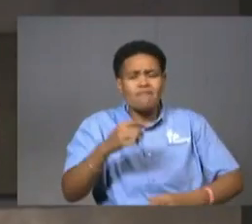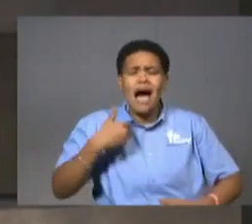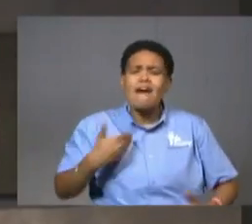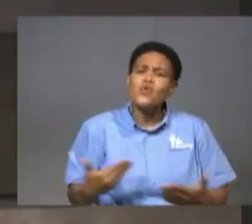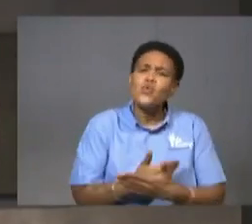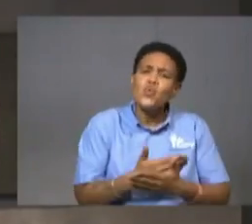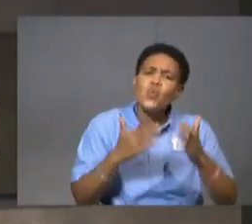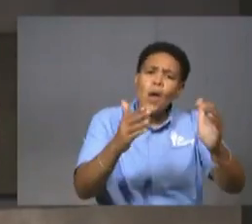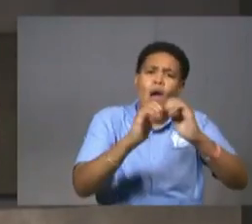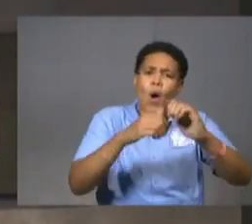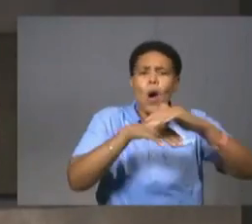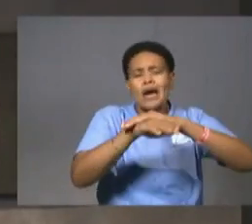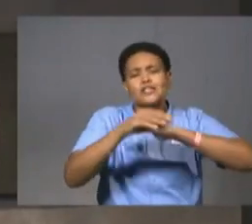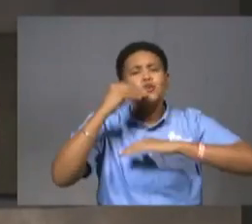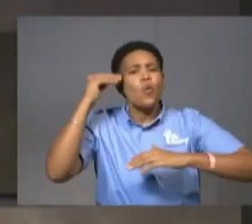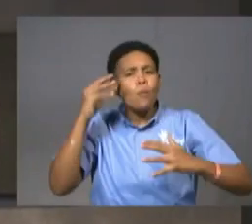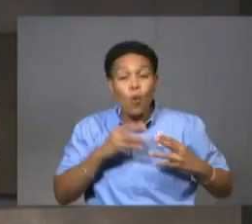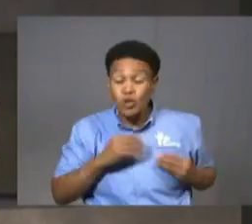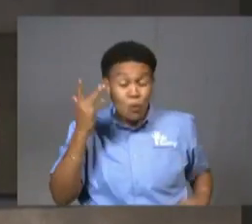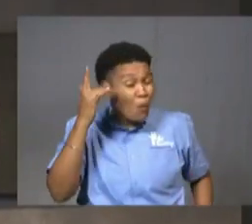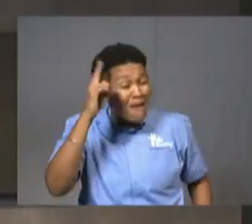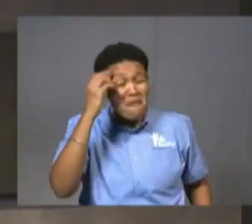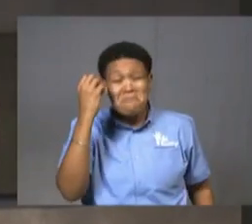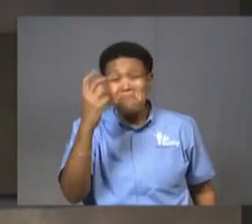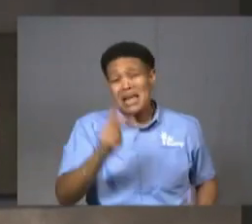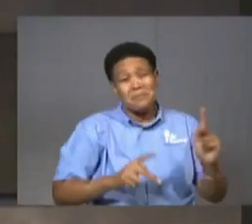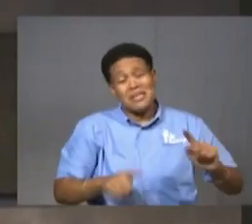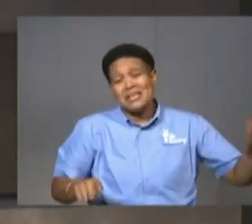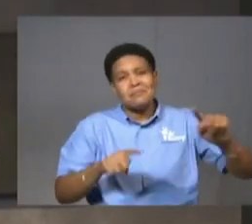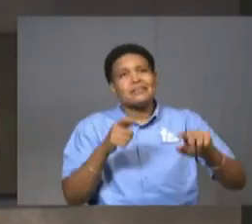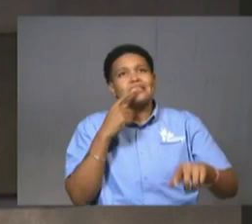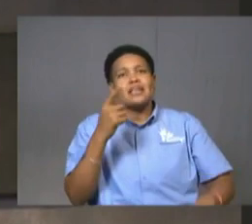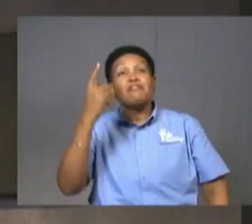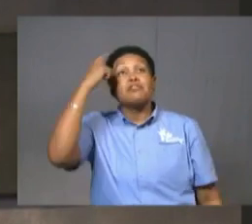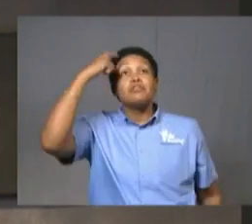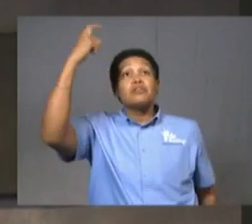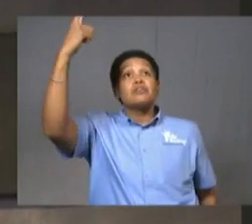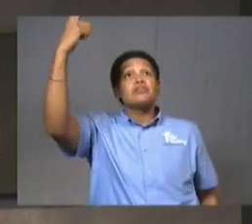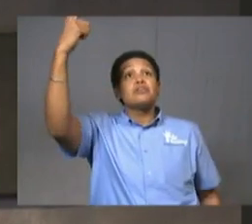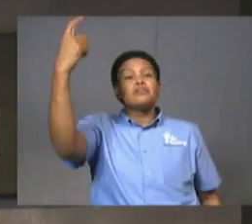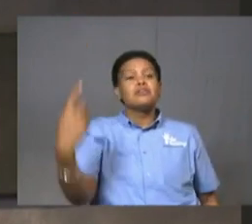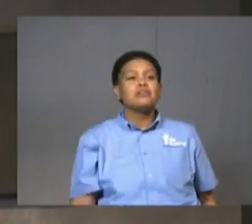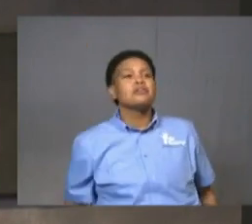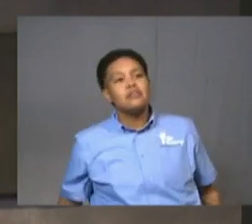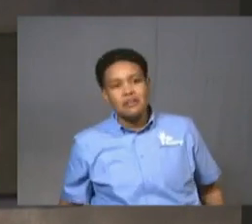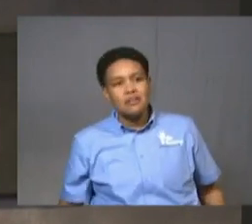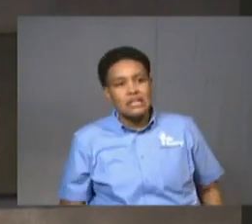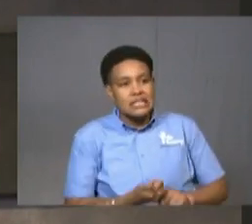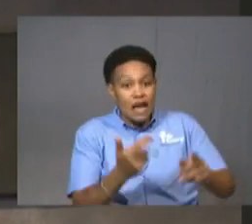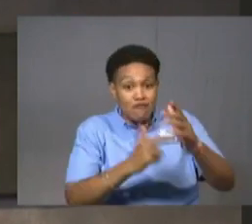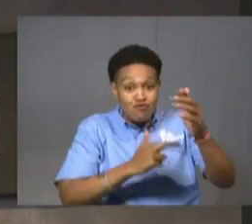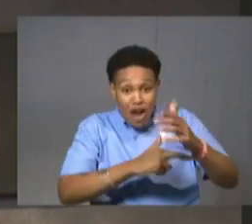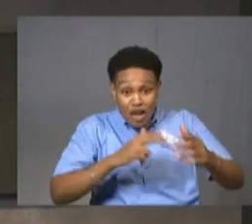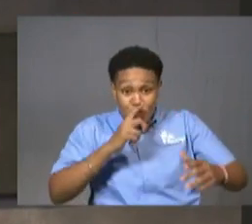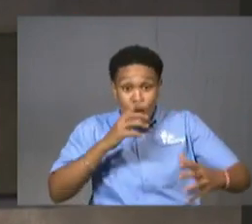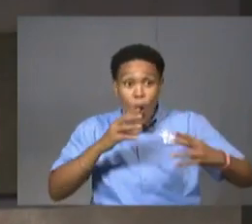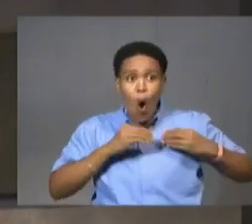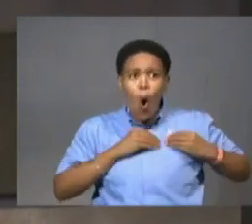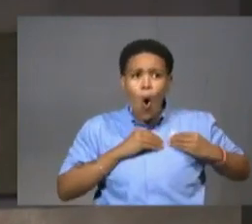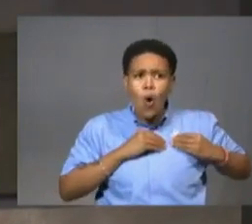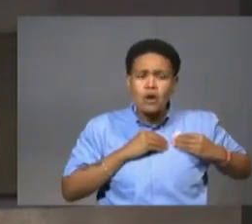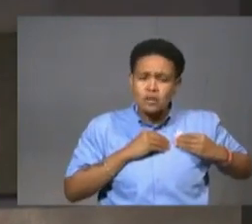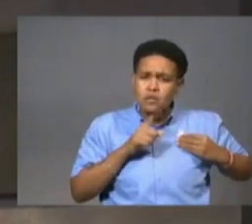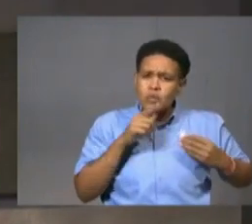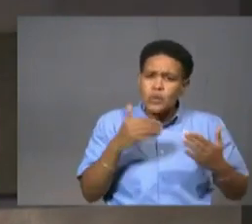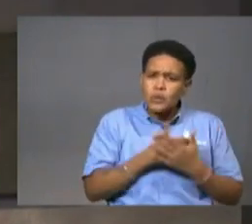of accessing home ownership, because for many people, it is a pipe dream. The rent-to-own scheme is an innovation